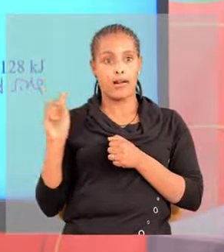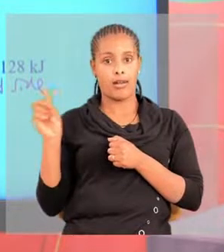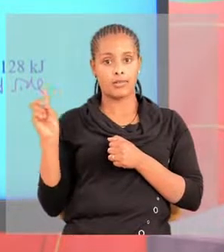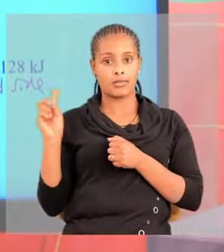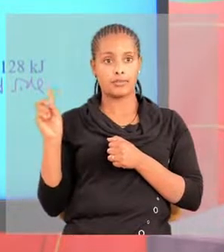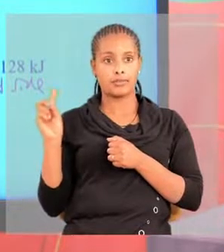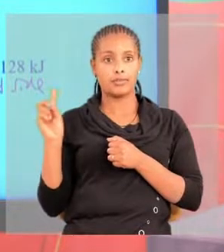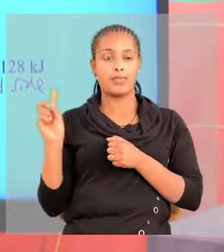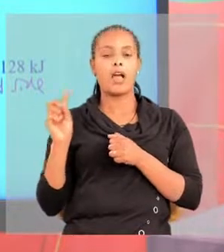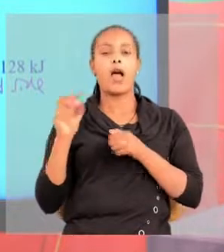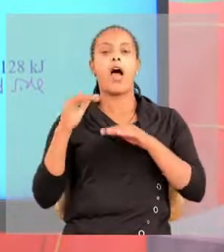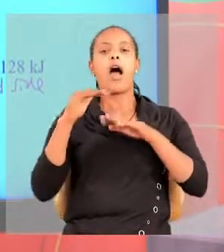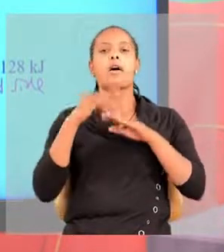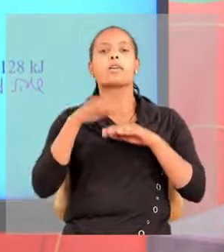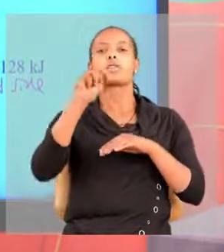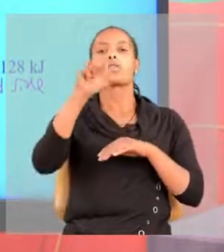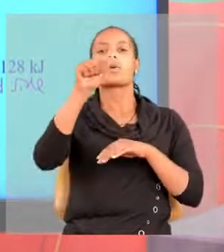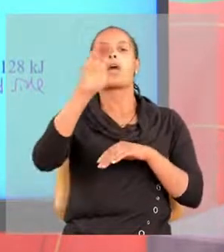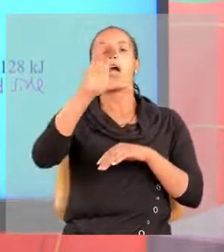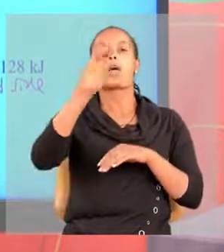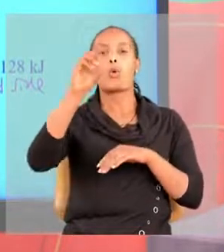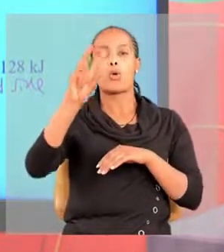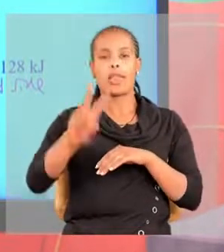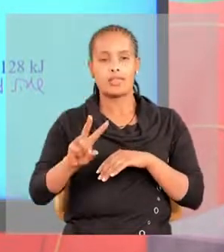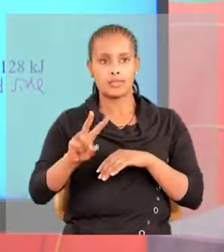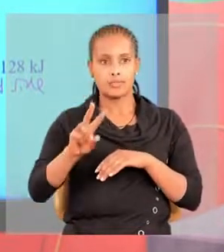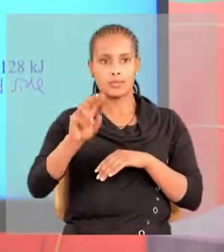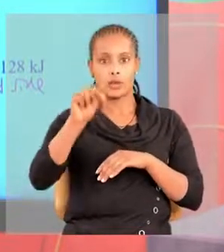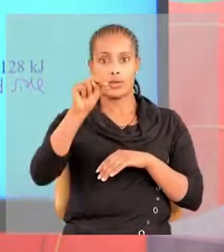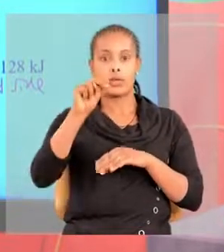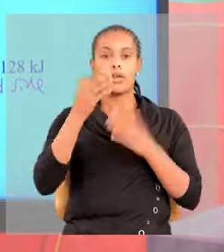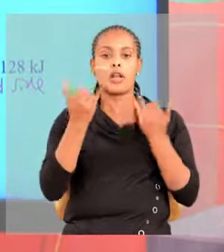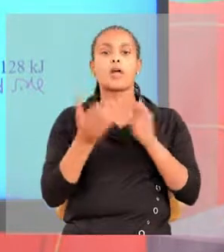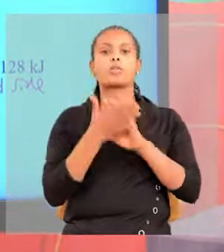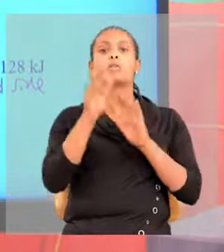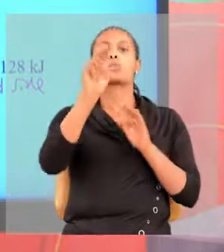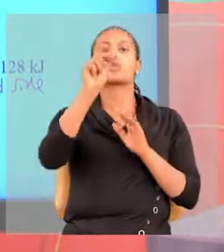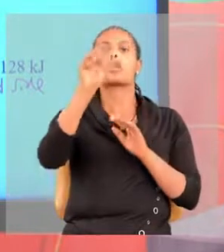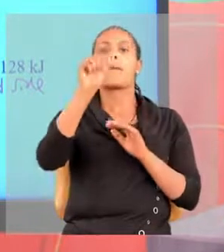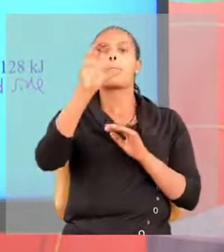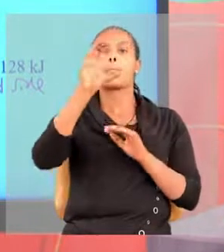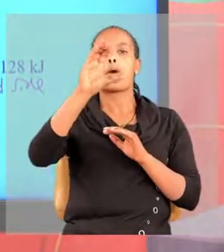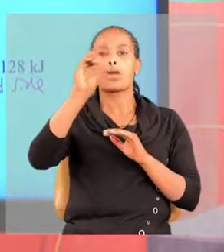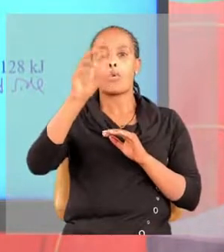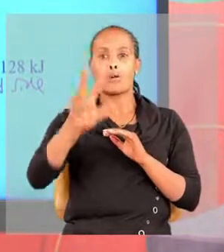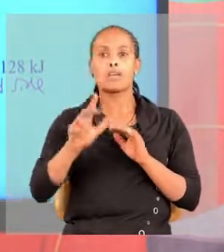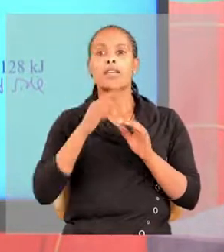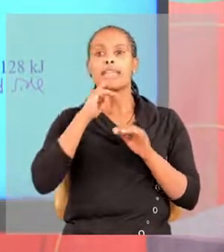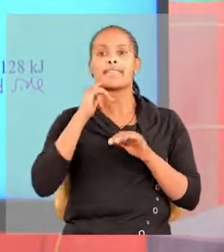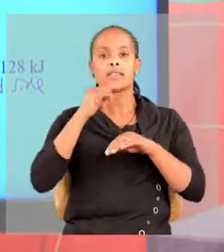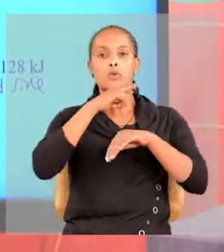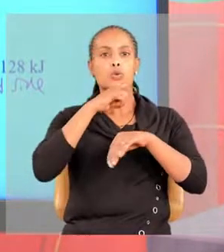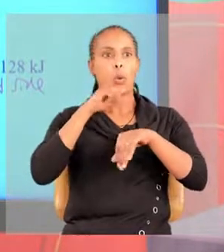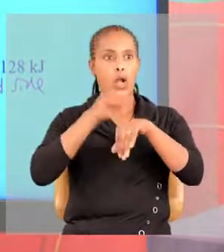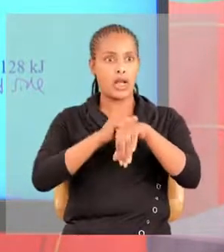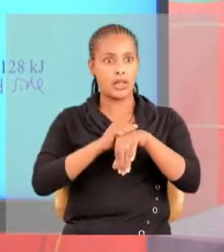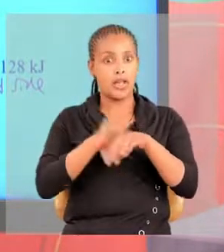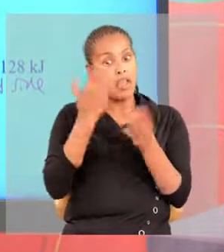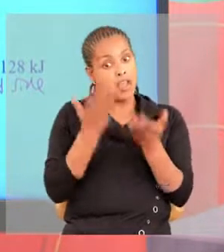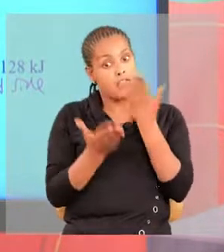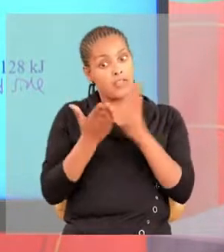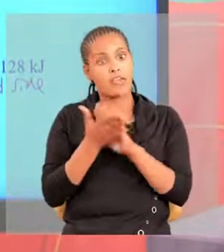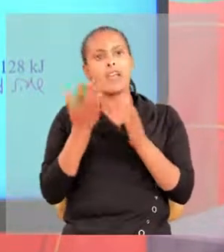Beam adding sodium bicarbonate. Now sodium bicarbonate is a solid.